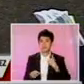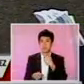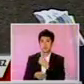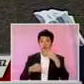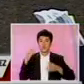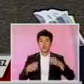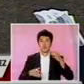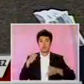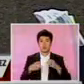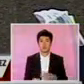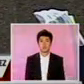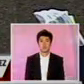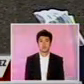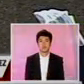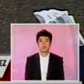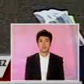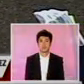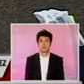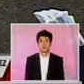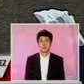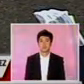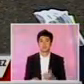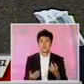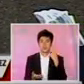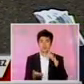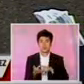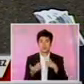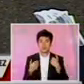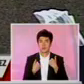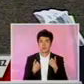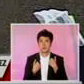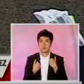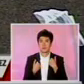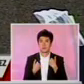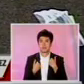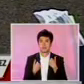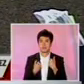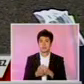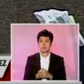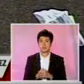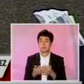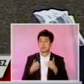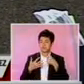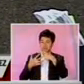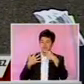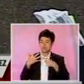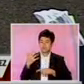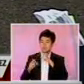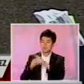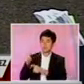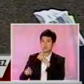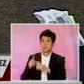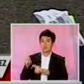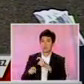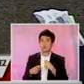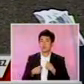the court. Yes, sir. Distinguished gentleman from Cavite has the floor. Thank you, Mr. President. I have a couple of questions